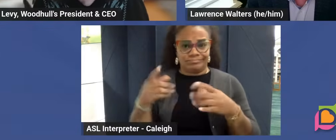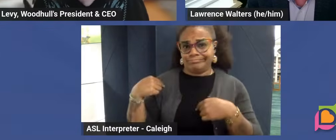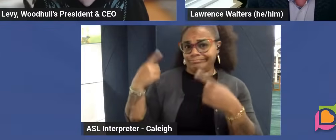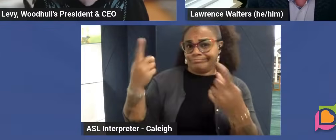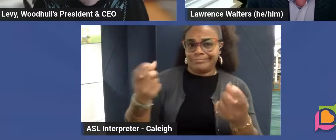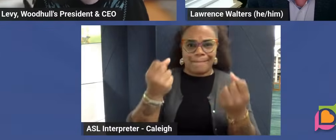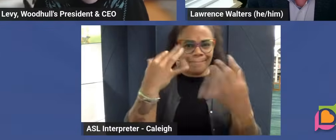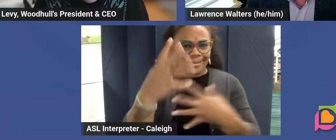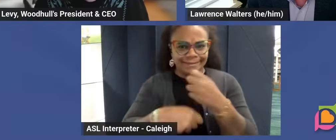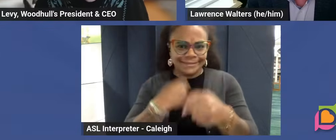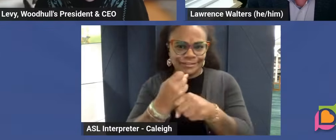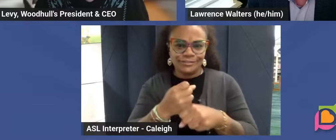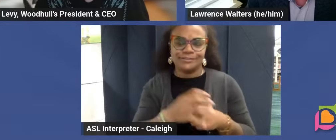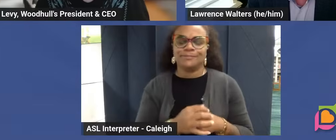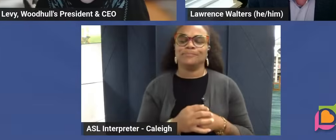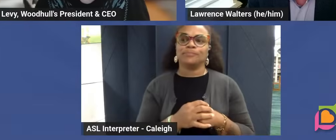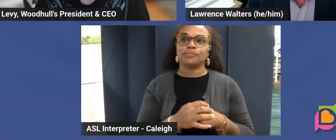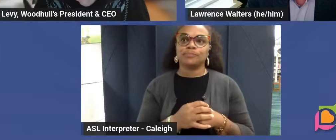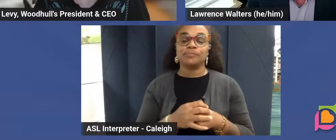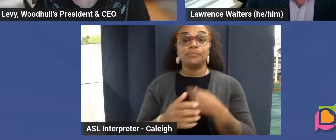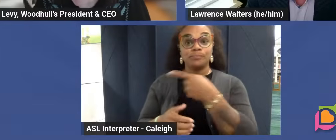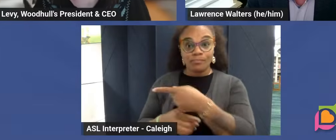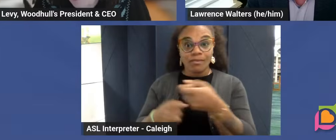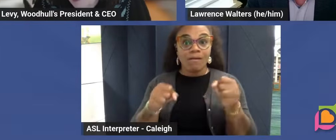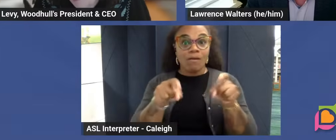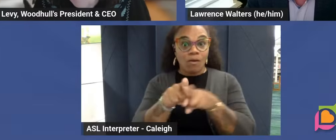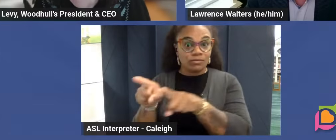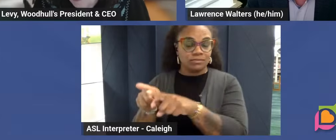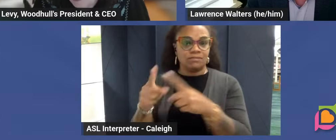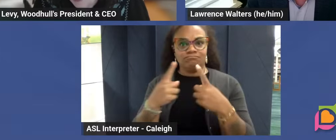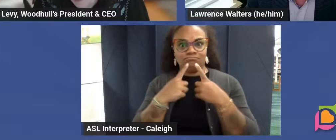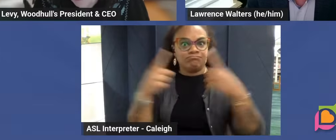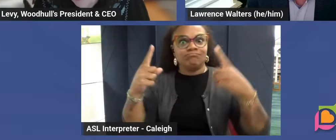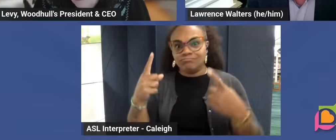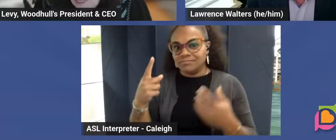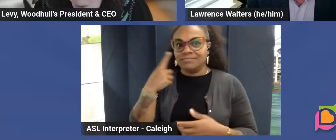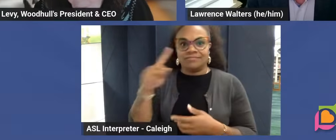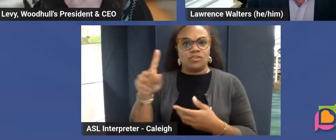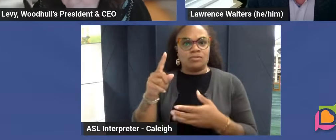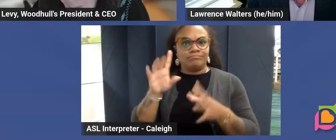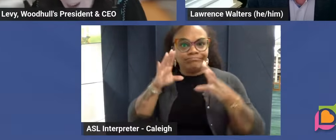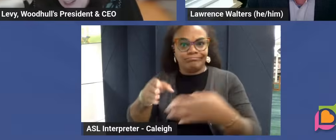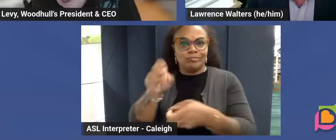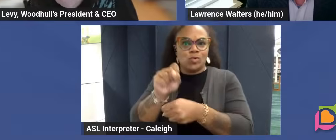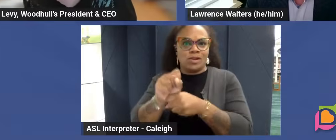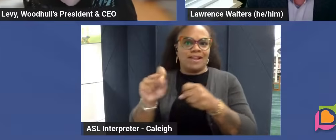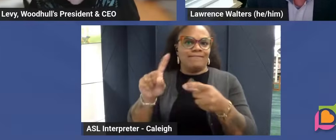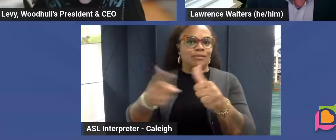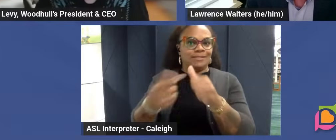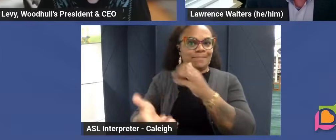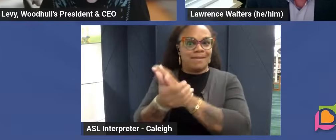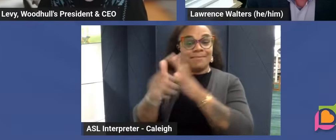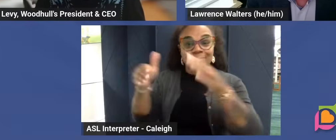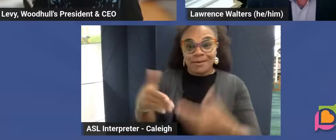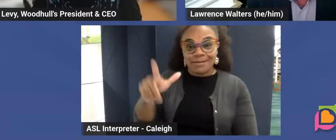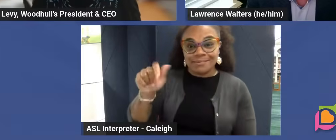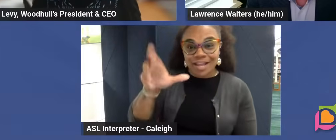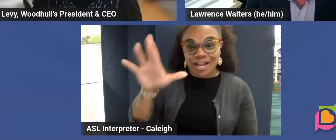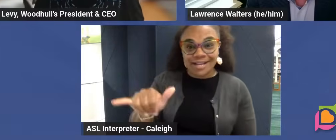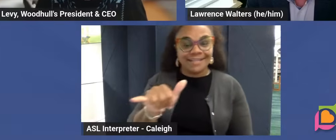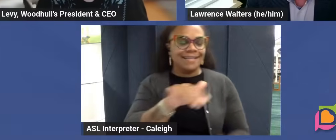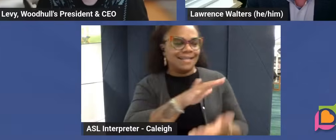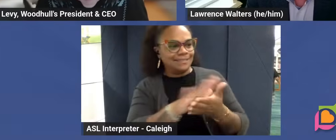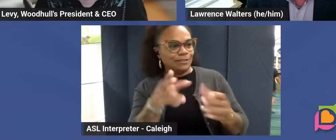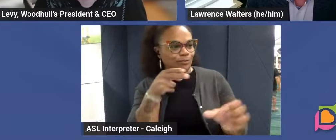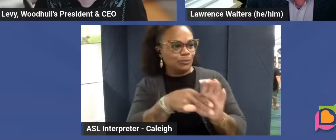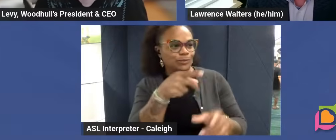many, many years. And he is also a noted First Amendment attorney. Welcome, Larry. Nice to be here. Thank you,